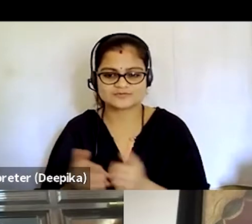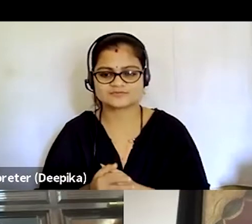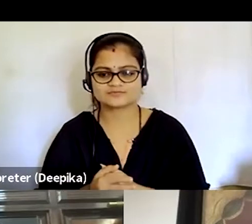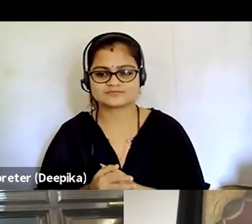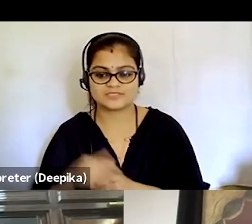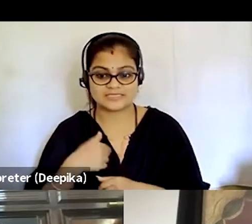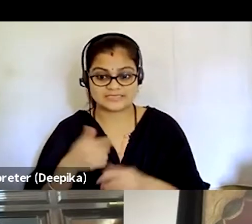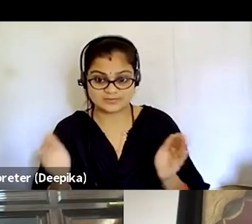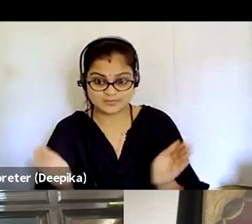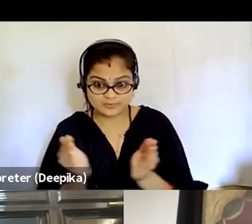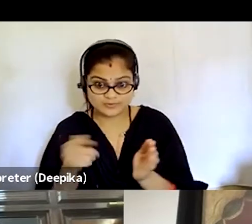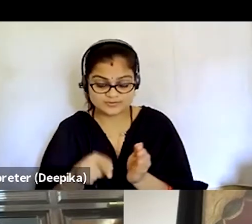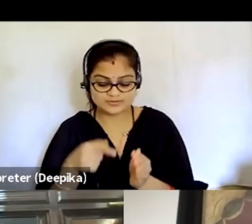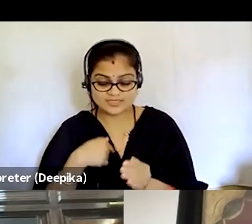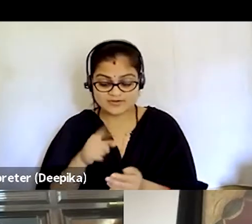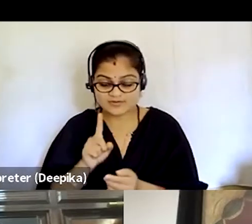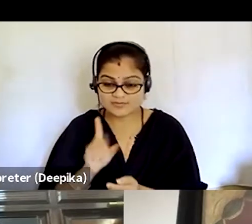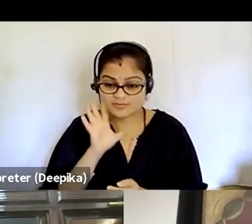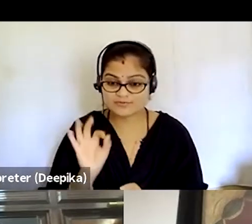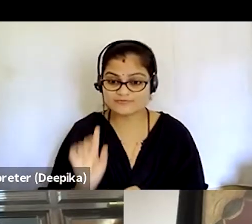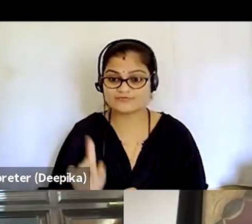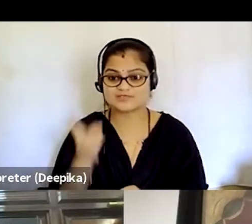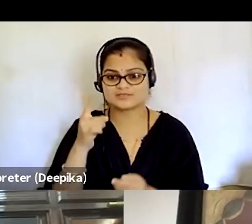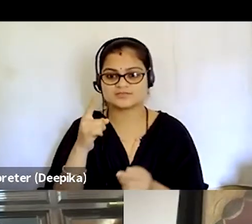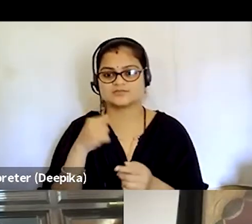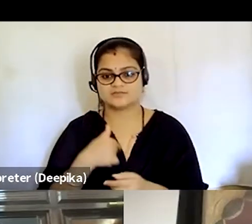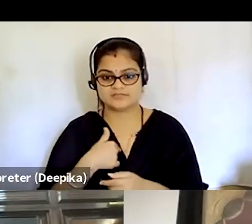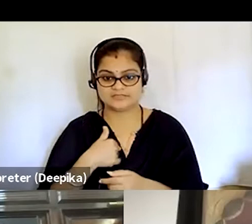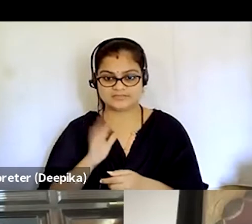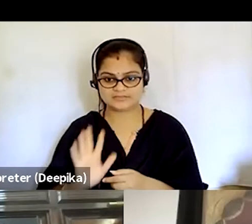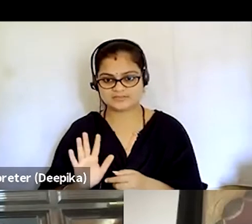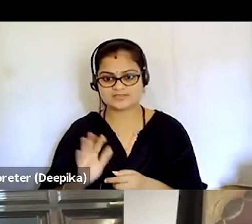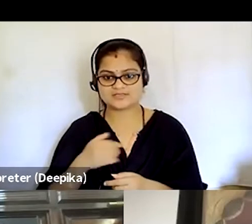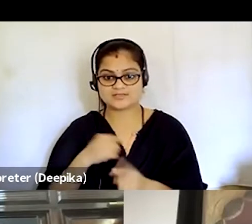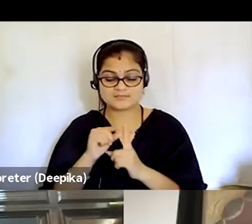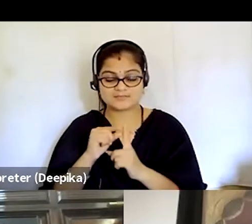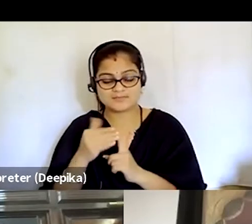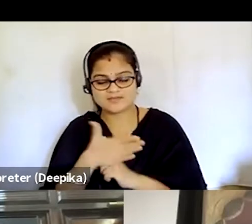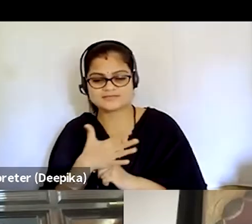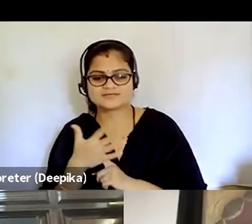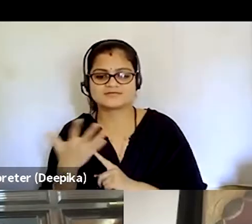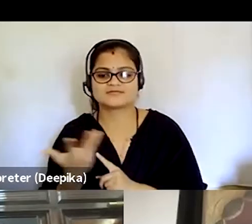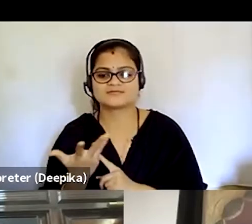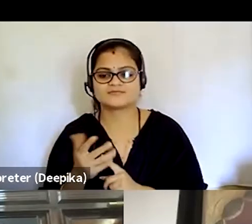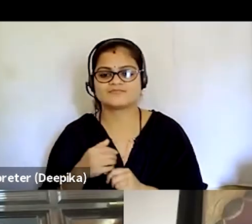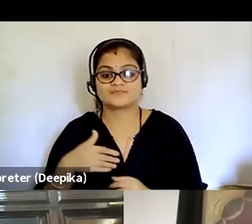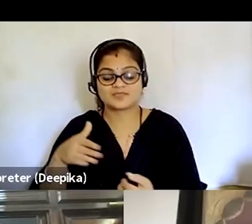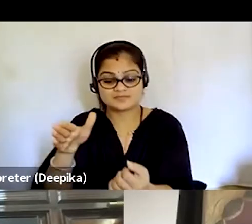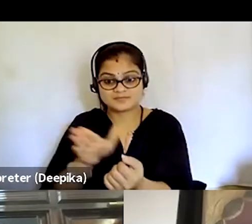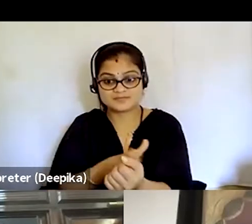I think my primary motivation is, to me, it's very personal. Music is bigger